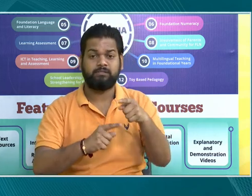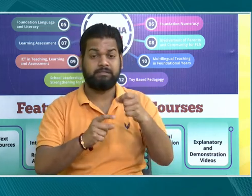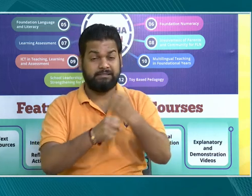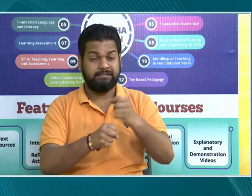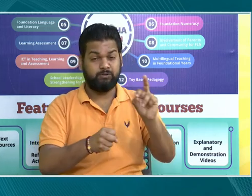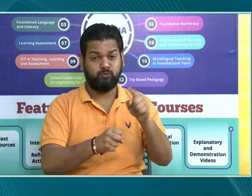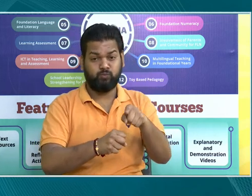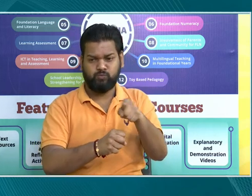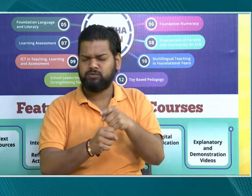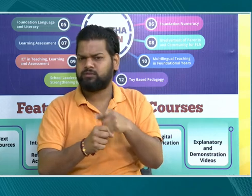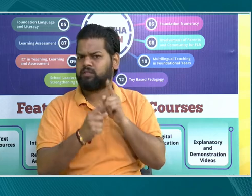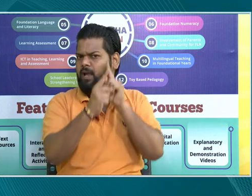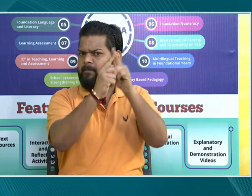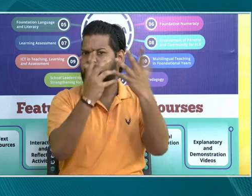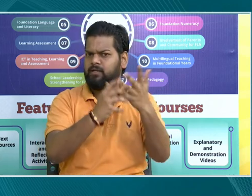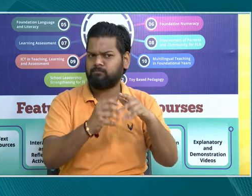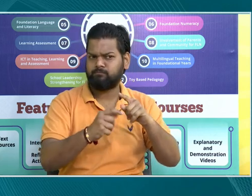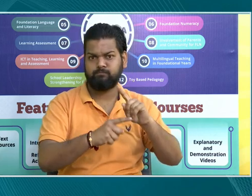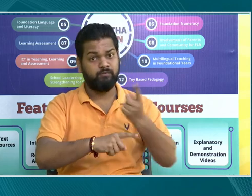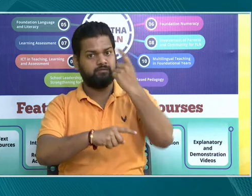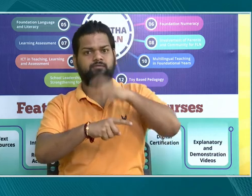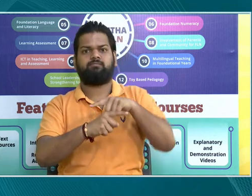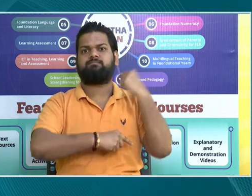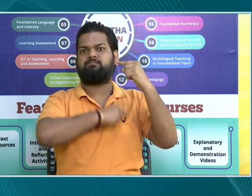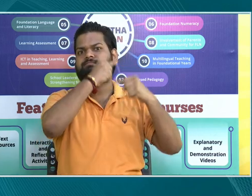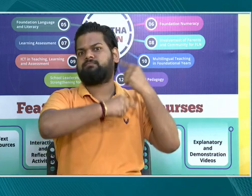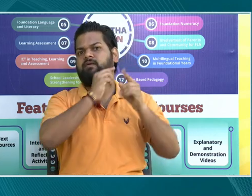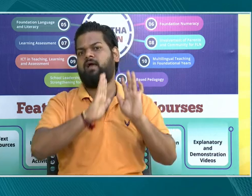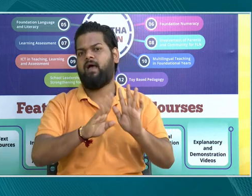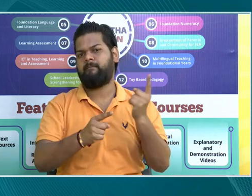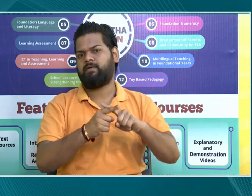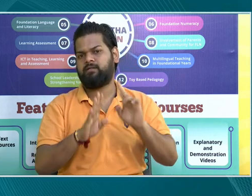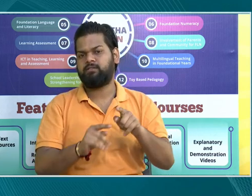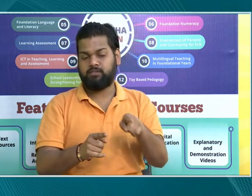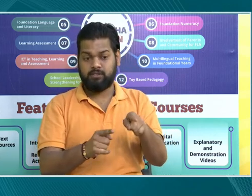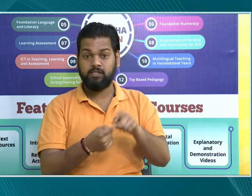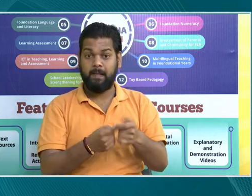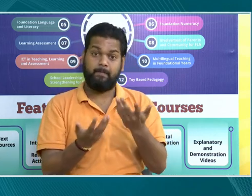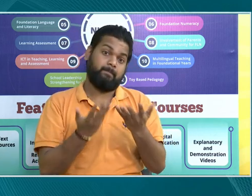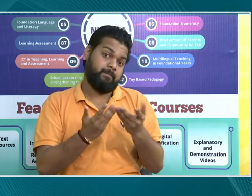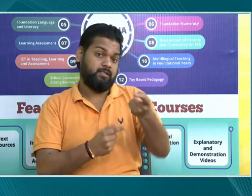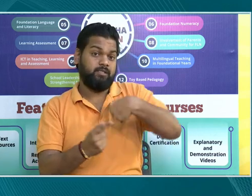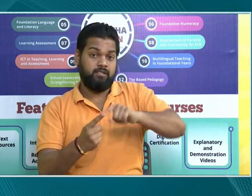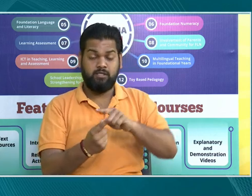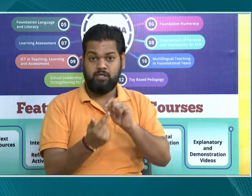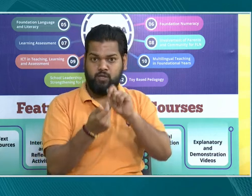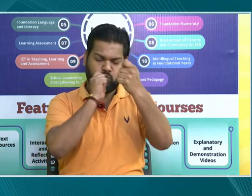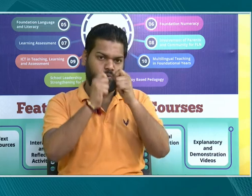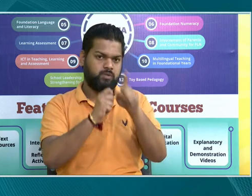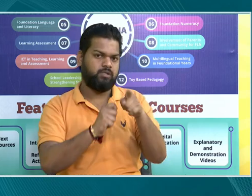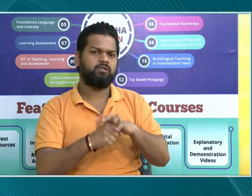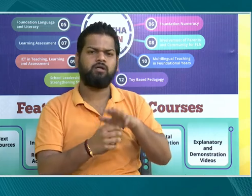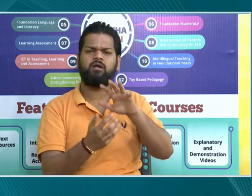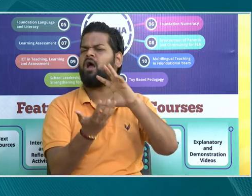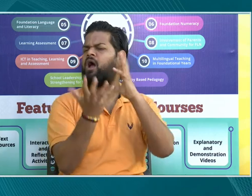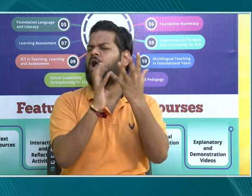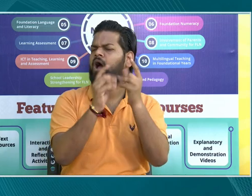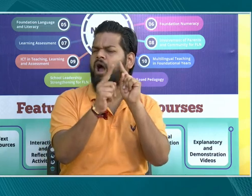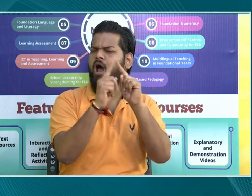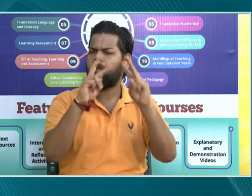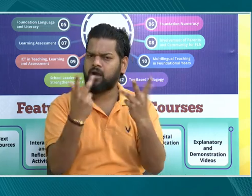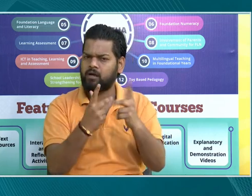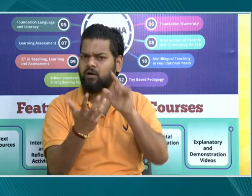be a watershed moment in her history as it seeks to play an important role by finding the global pragmatic